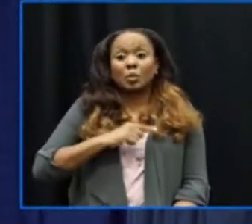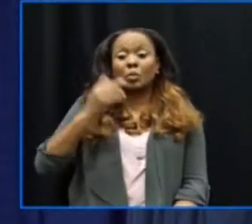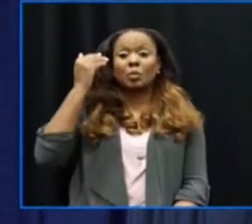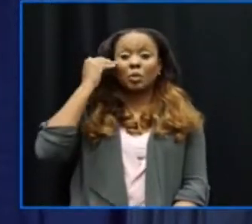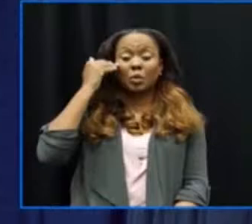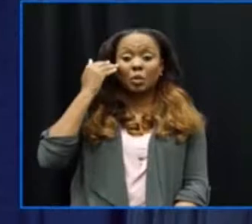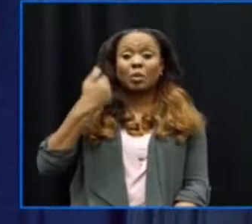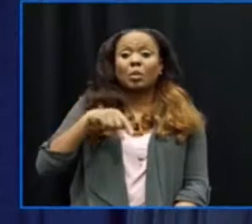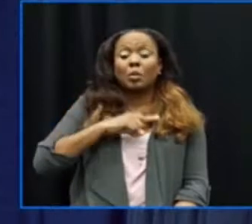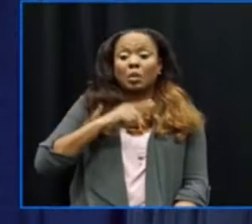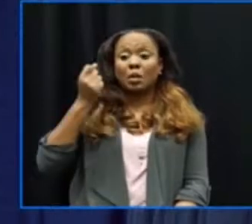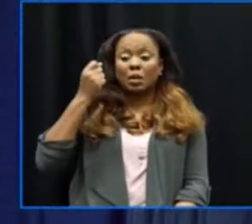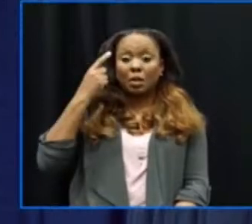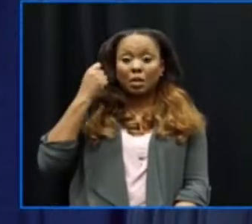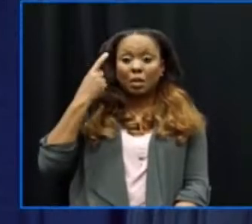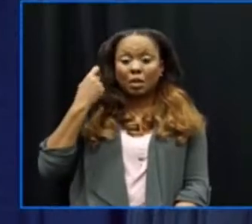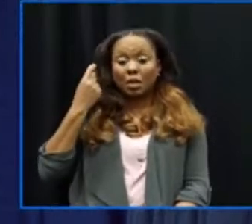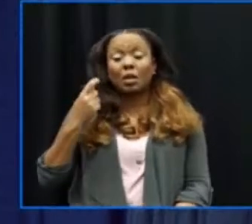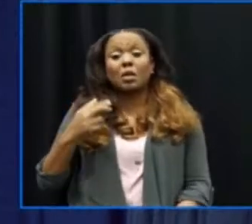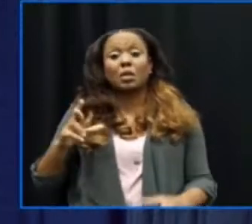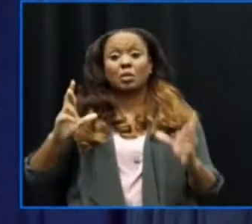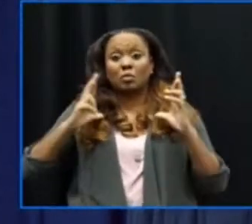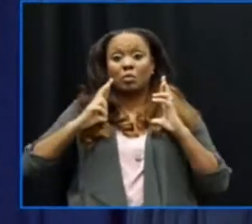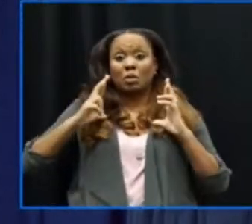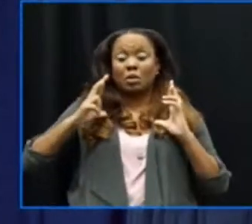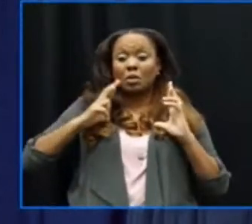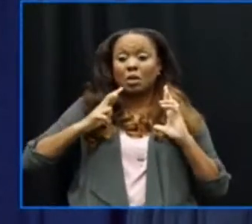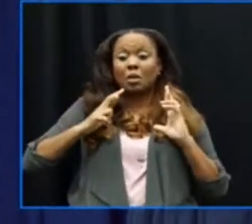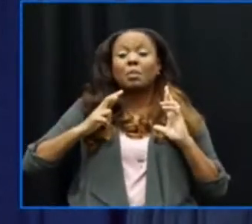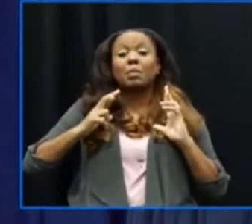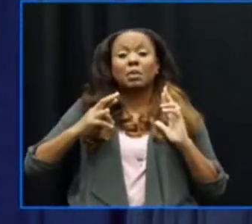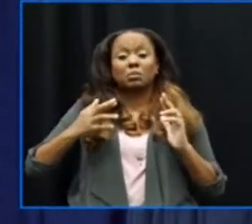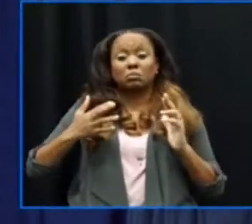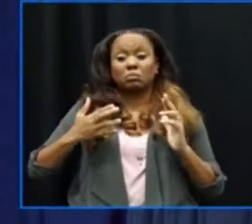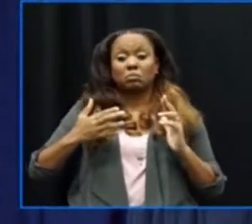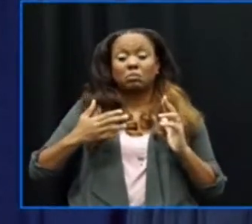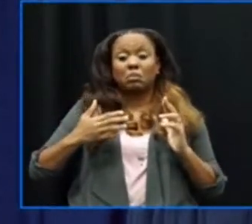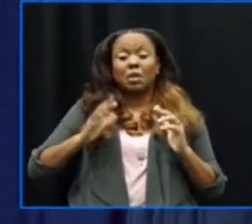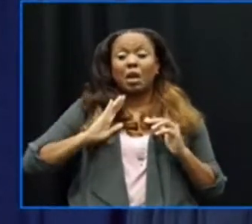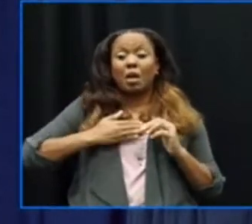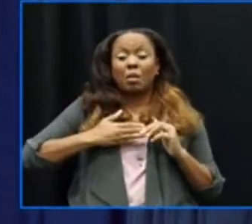whole concept of retirement has to change.